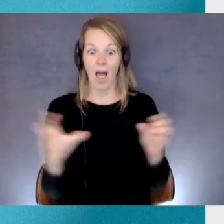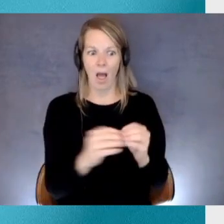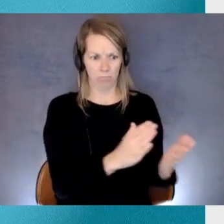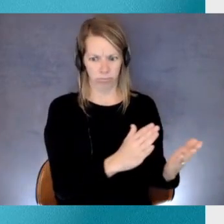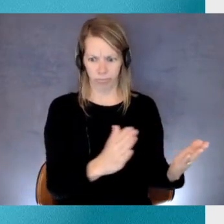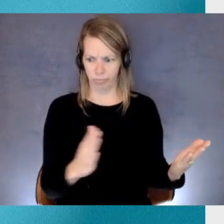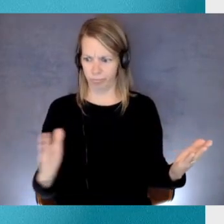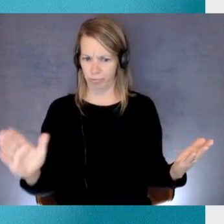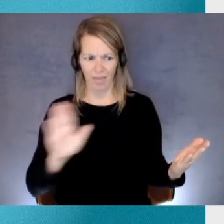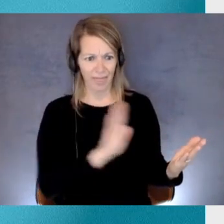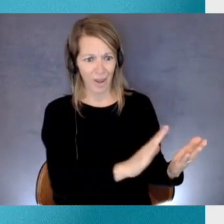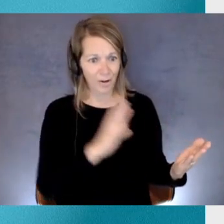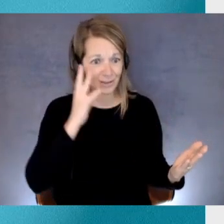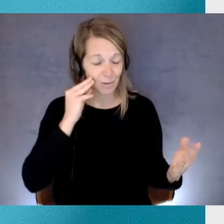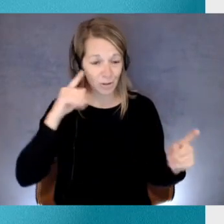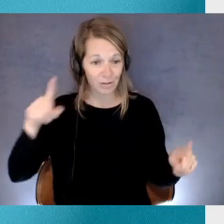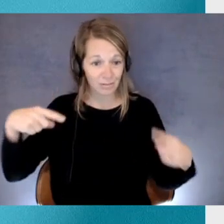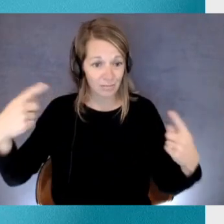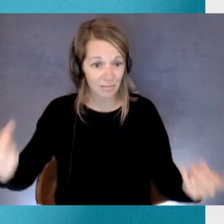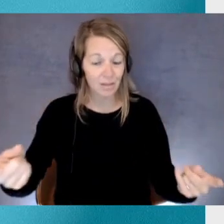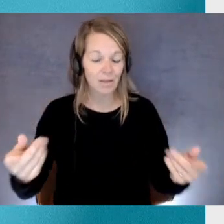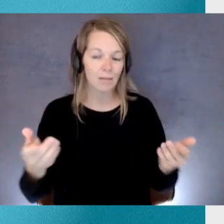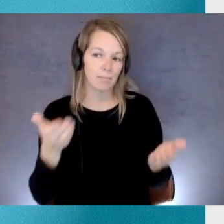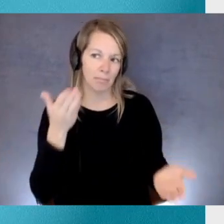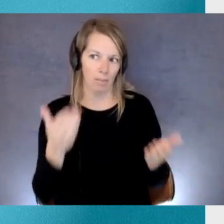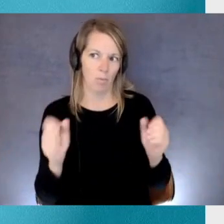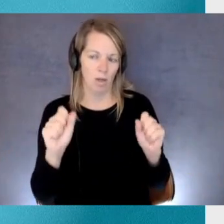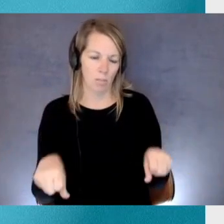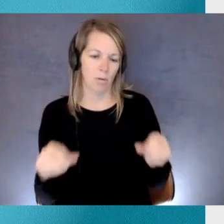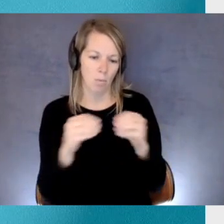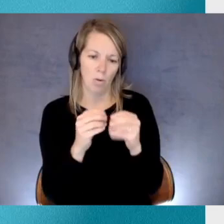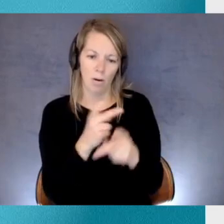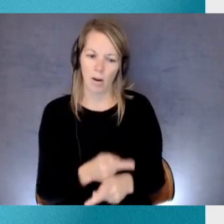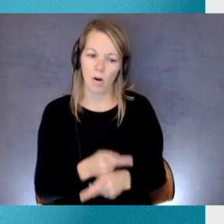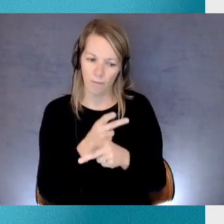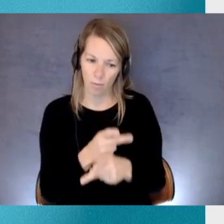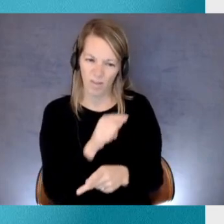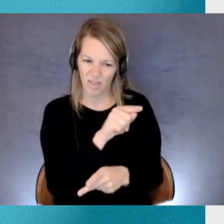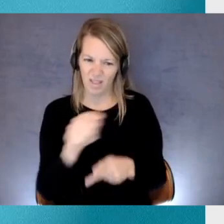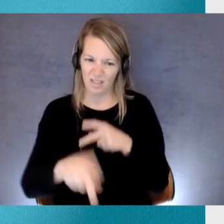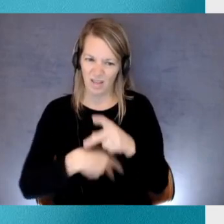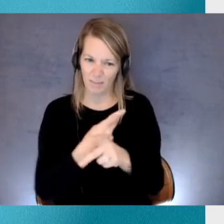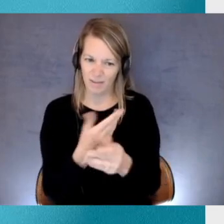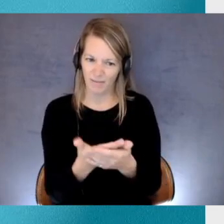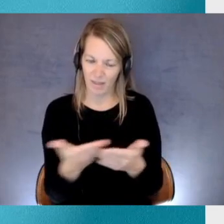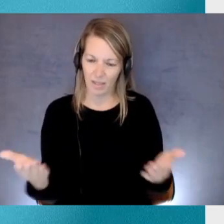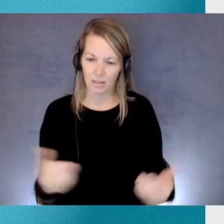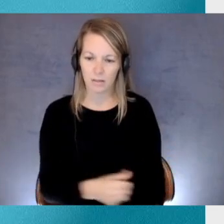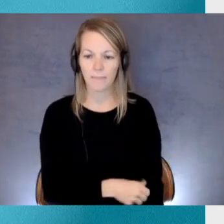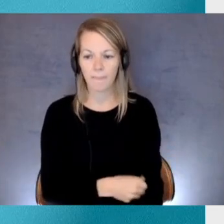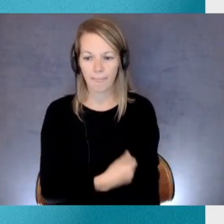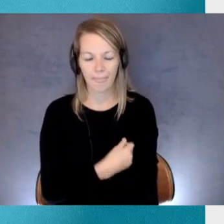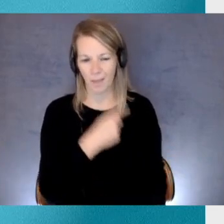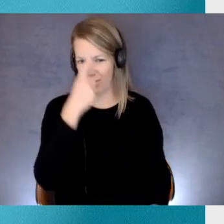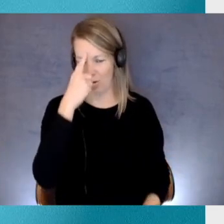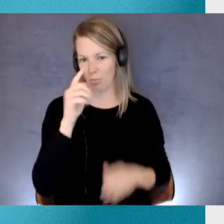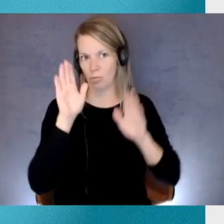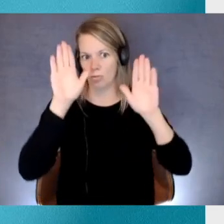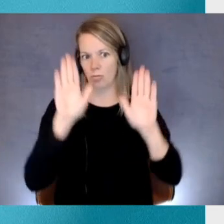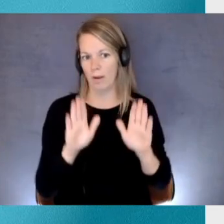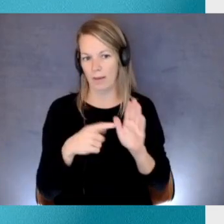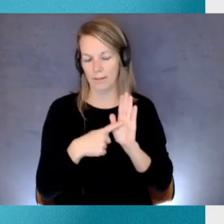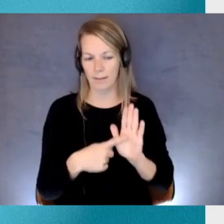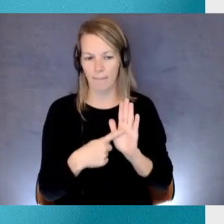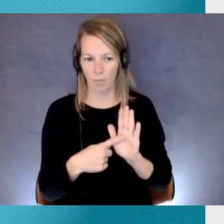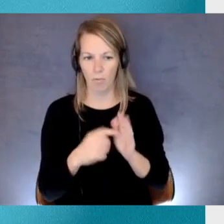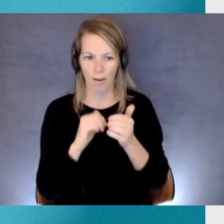and family's experience, and maybe we could be more careful about these kinds of things, right? So I just thought this is a great example of one of the ways